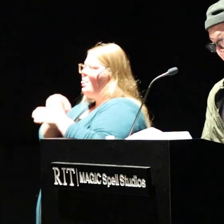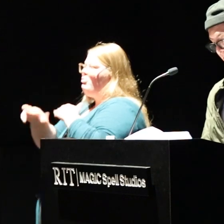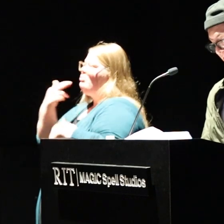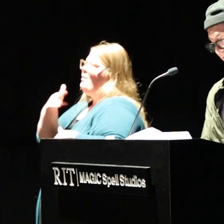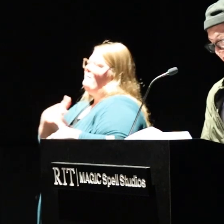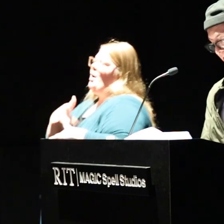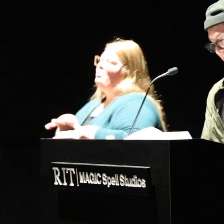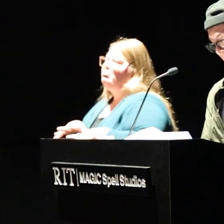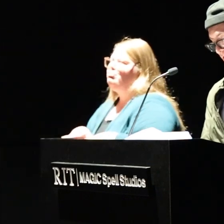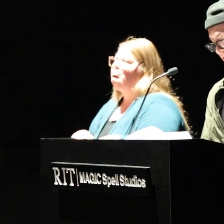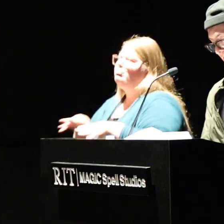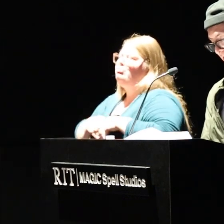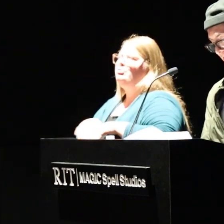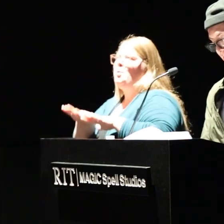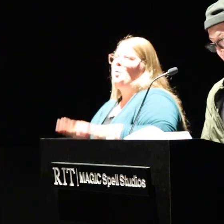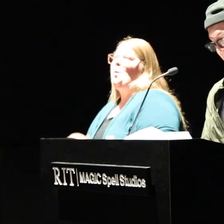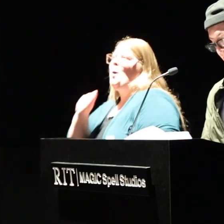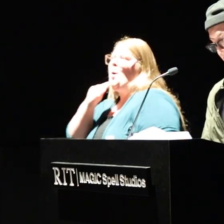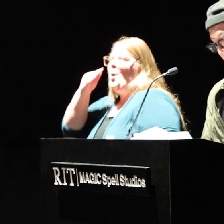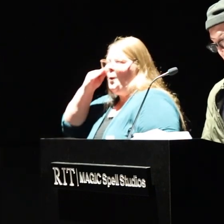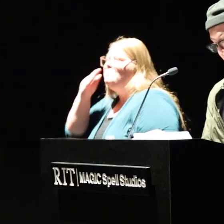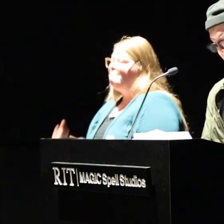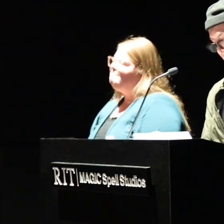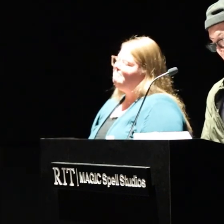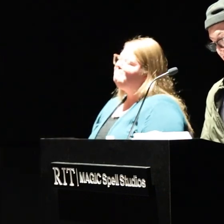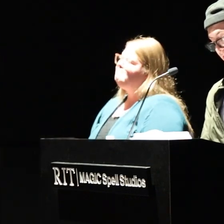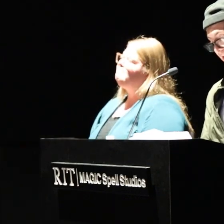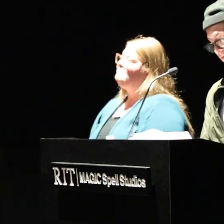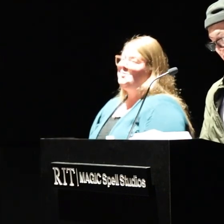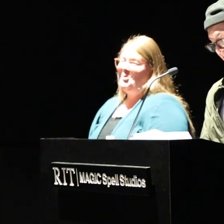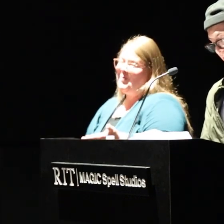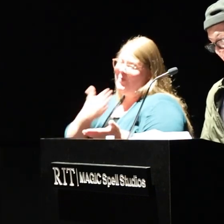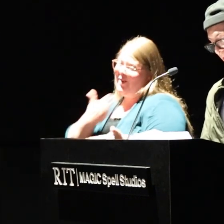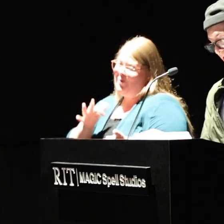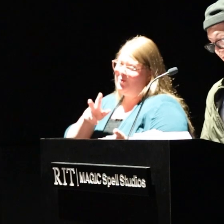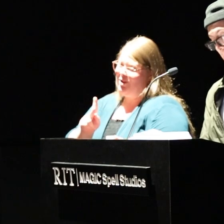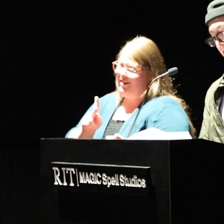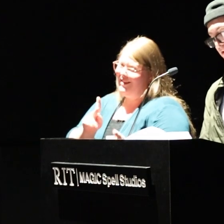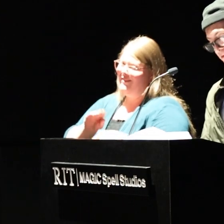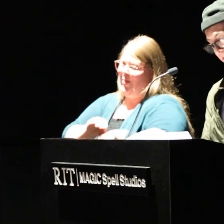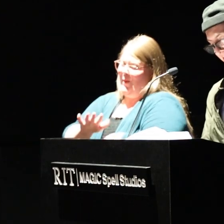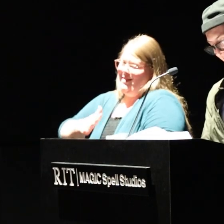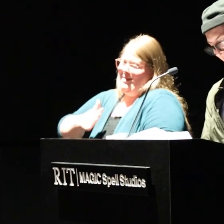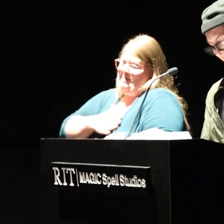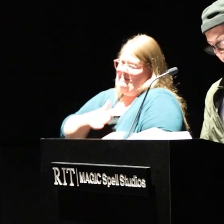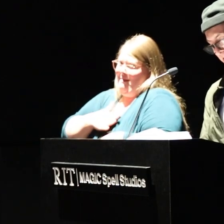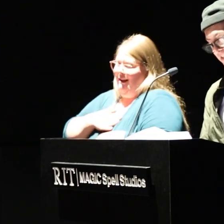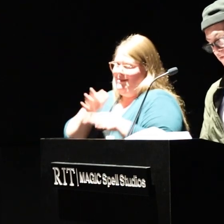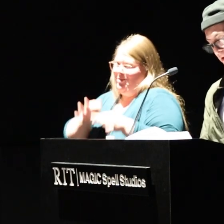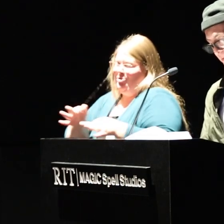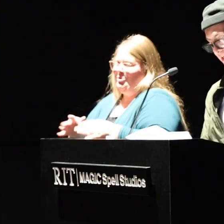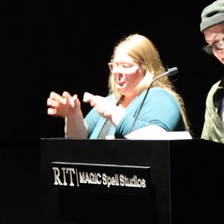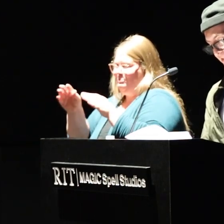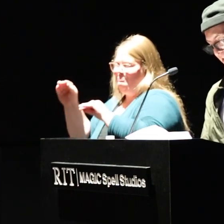had a place that we could feel at home in here in a city that was new to us. So thank you, Chuck, for being a part of my recruitment.